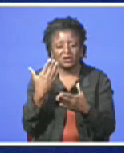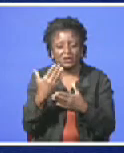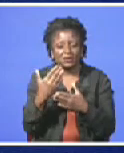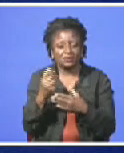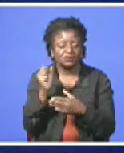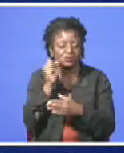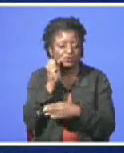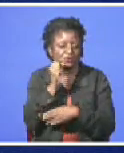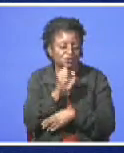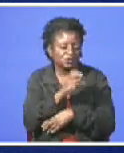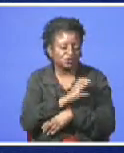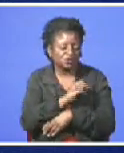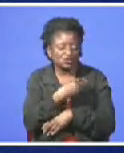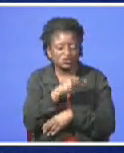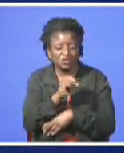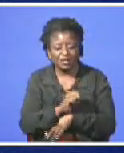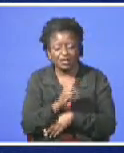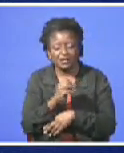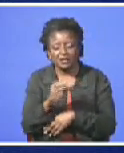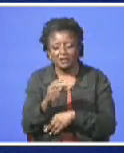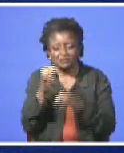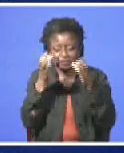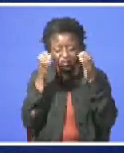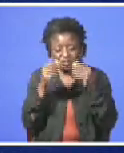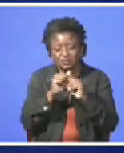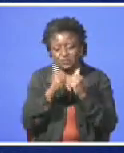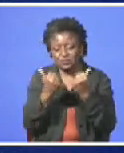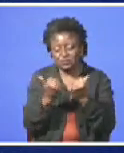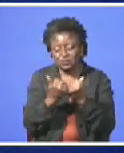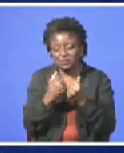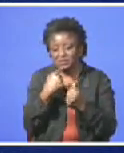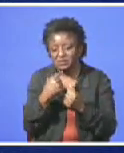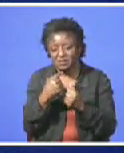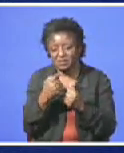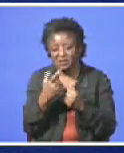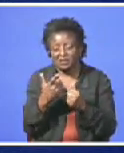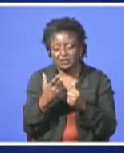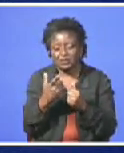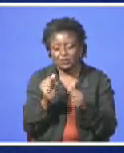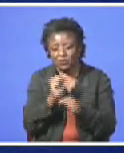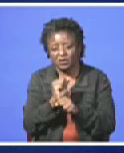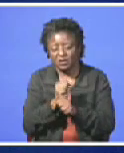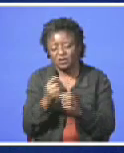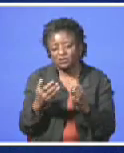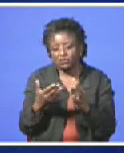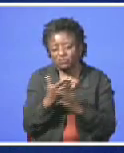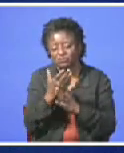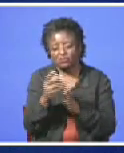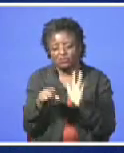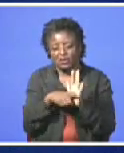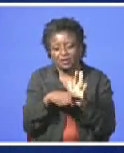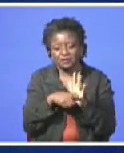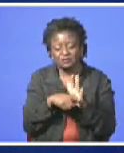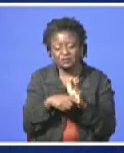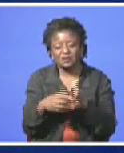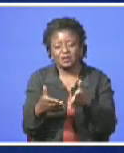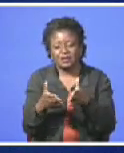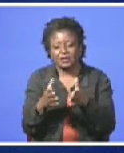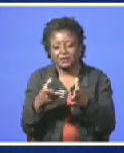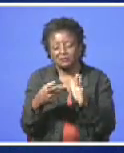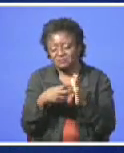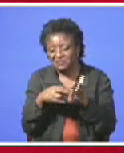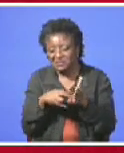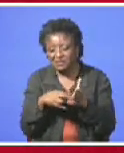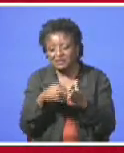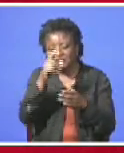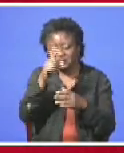Community Association of the Bahamas says wading through the negativity has called for really staying strong.